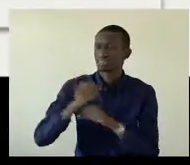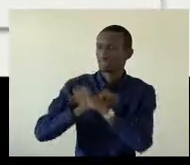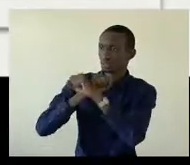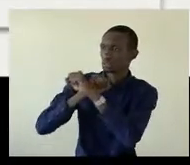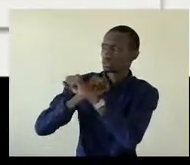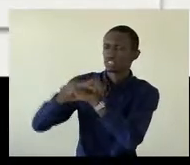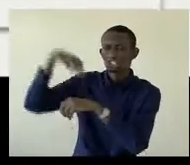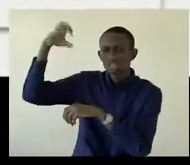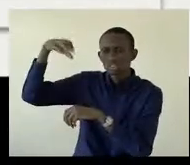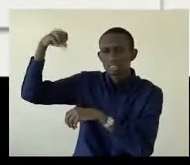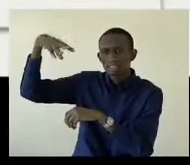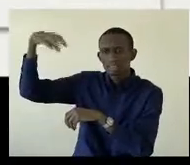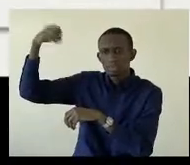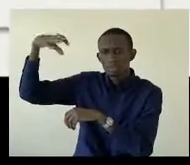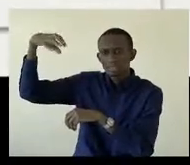are very destructive?